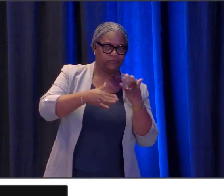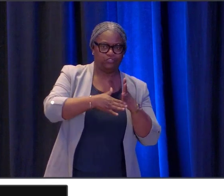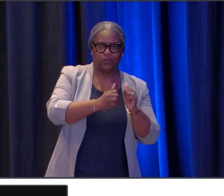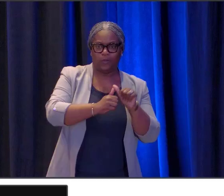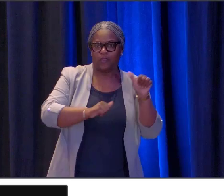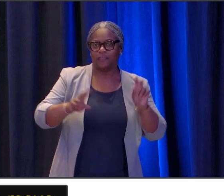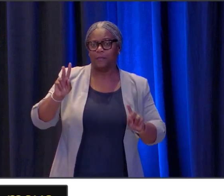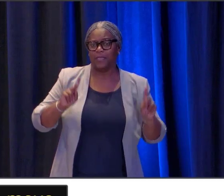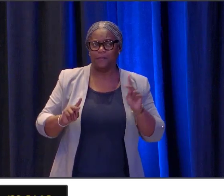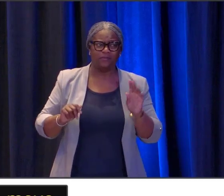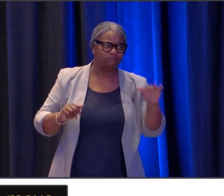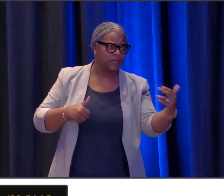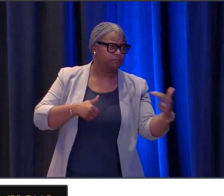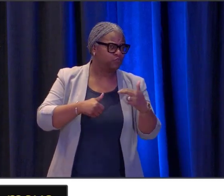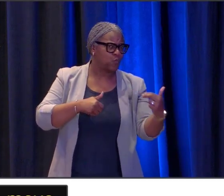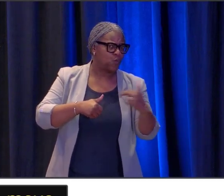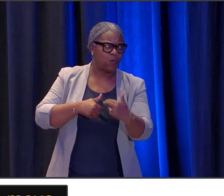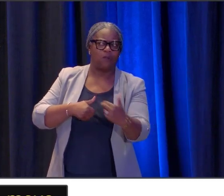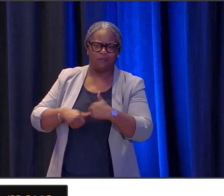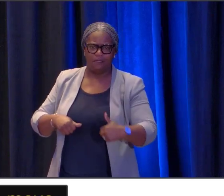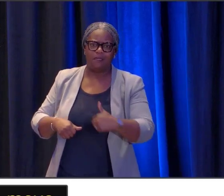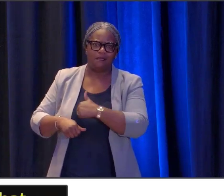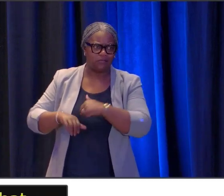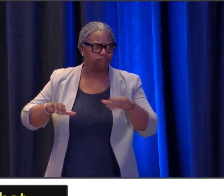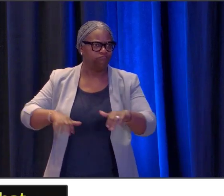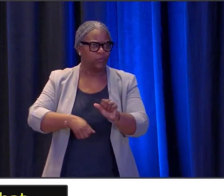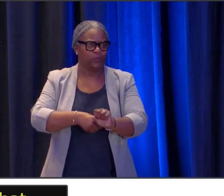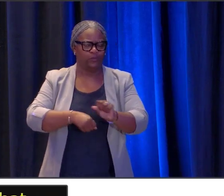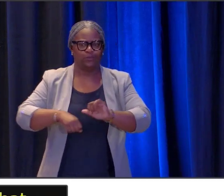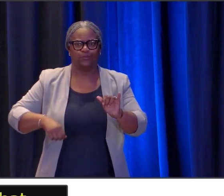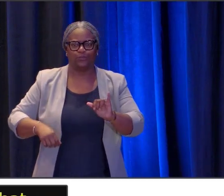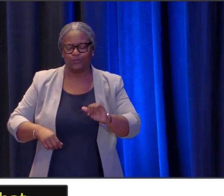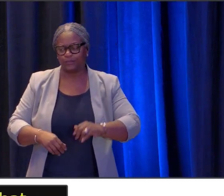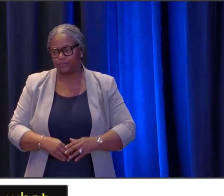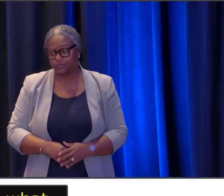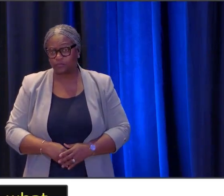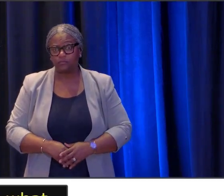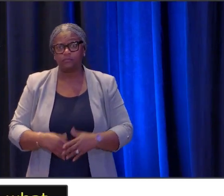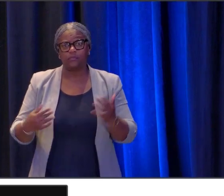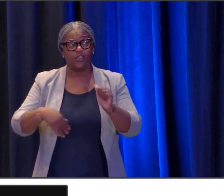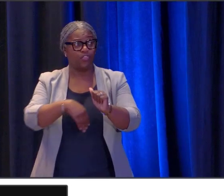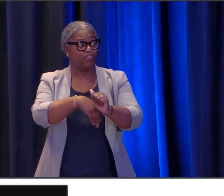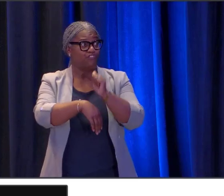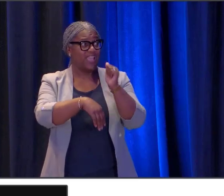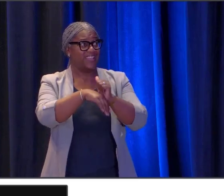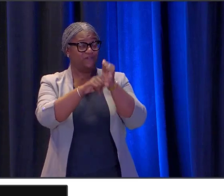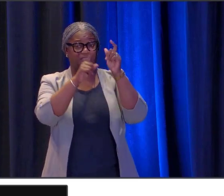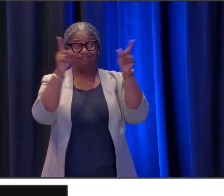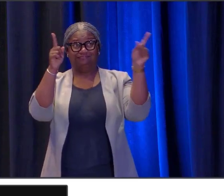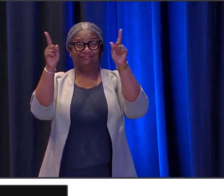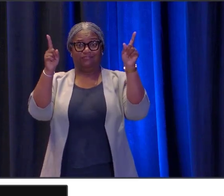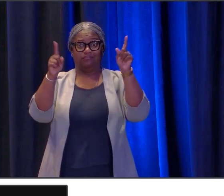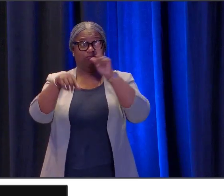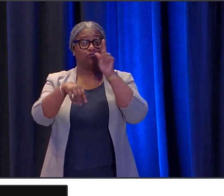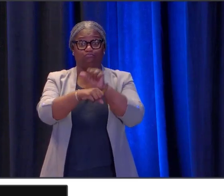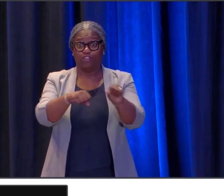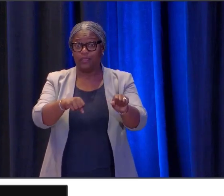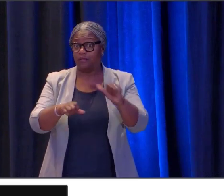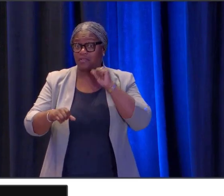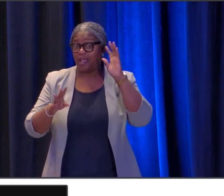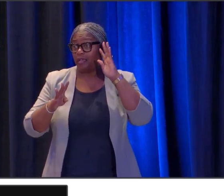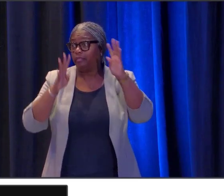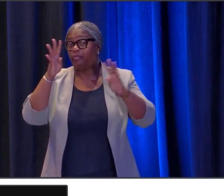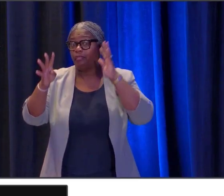part of Nickel and what we're doing here. The threat is real. It's not made up.